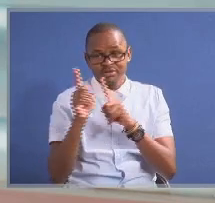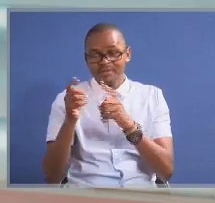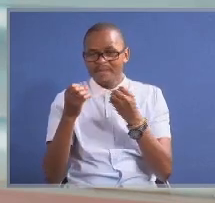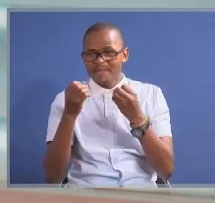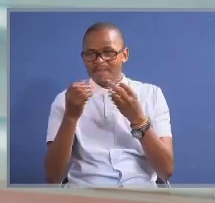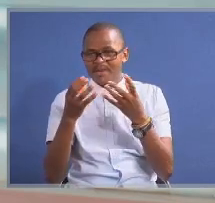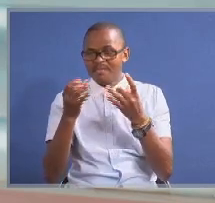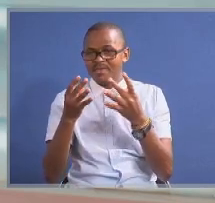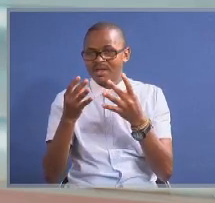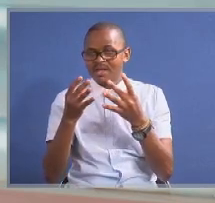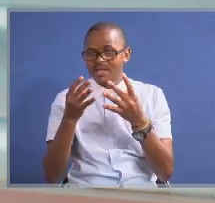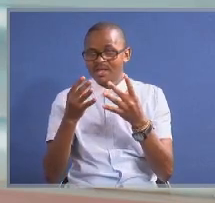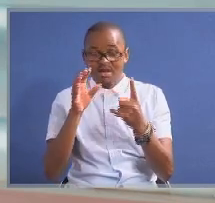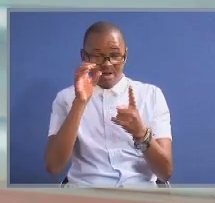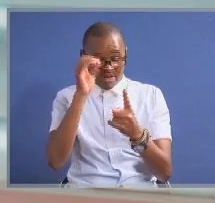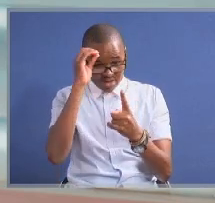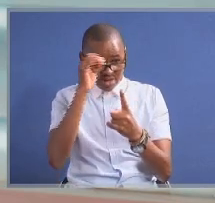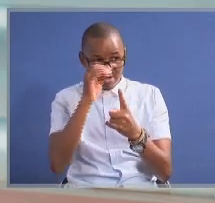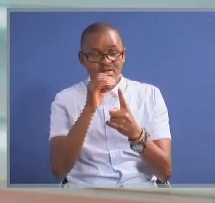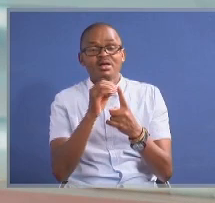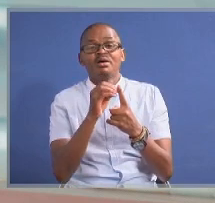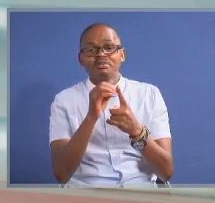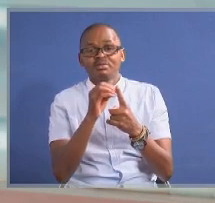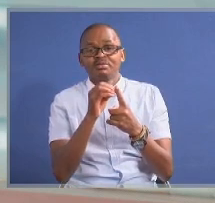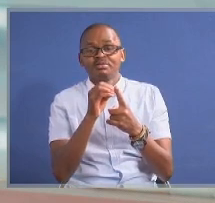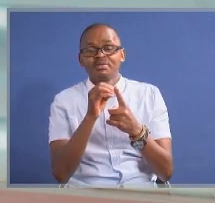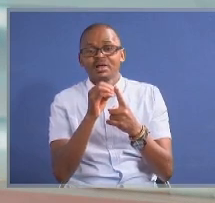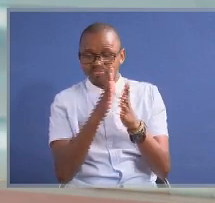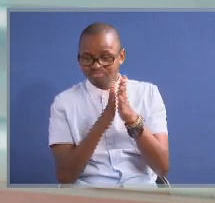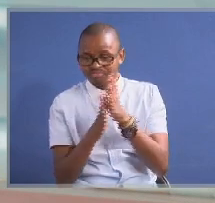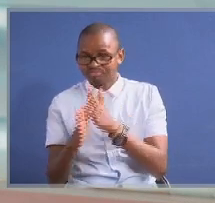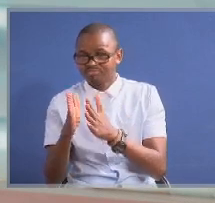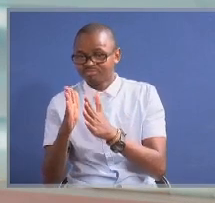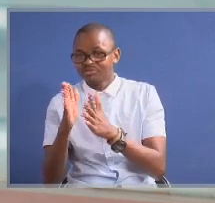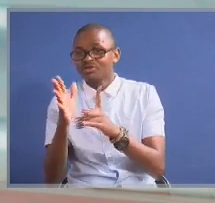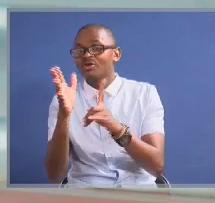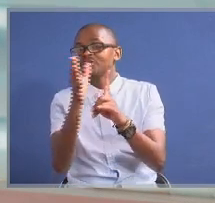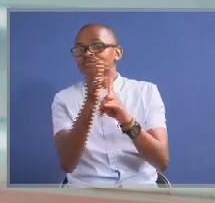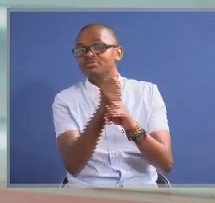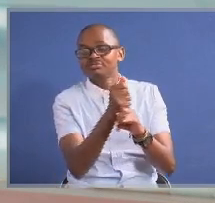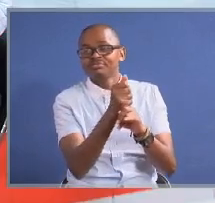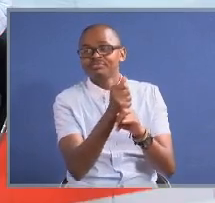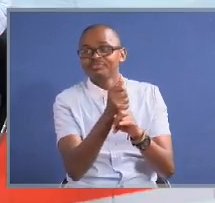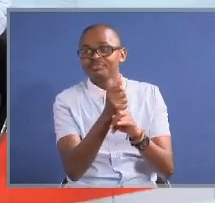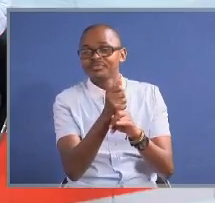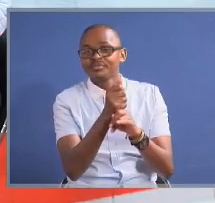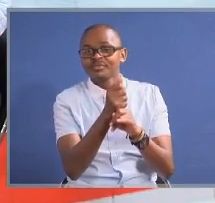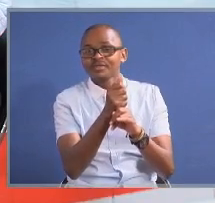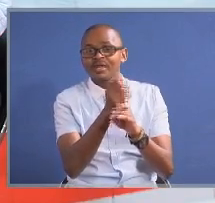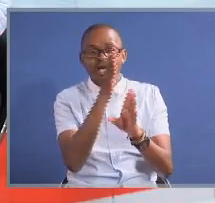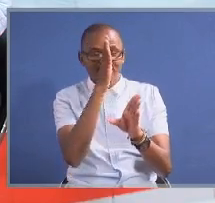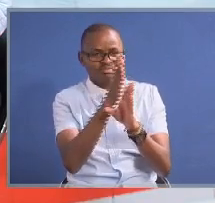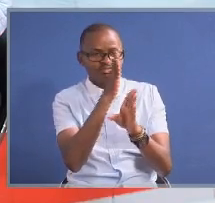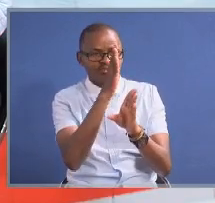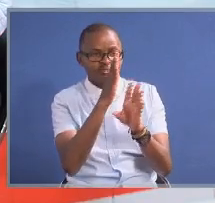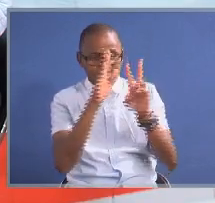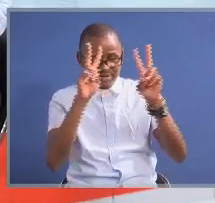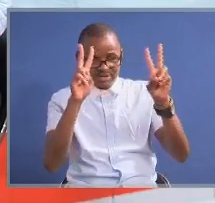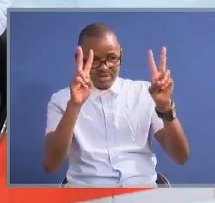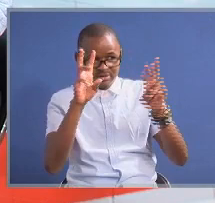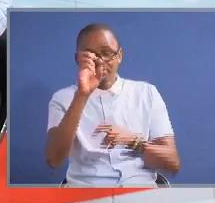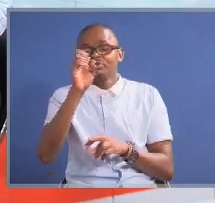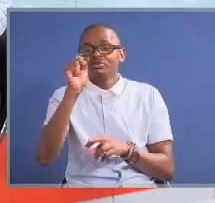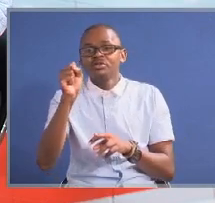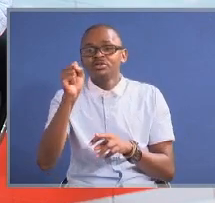many objectives that the ACP has, of course, put down to realize? I think exactly, I mean, the topic that actually